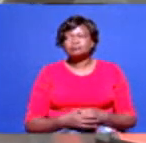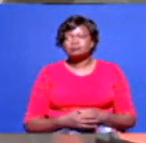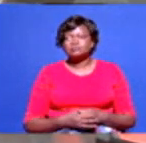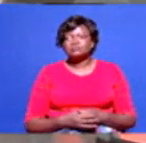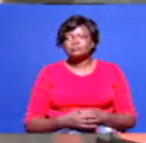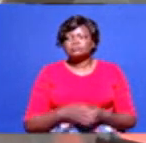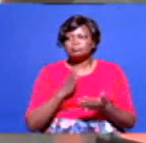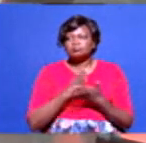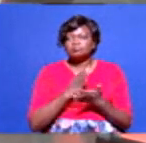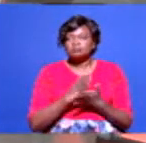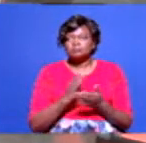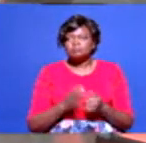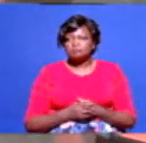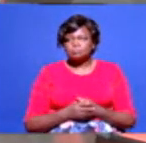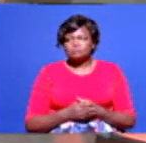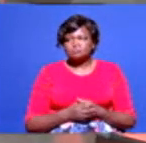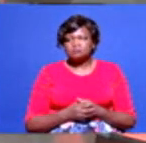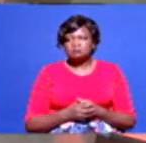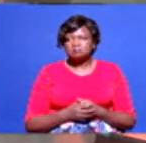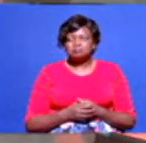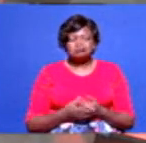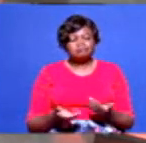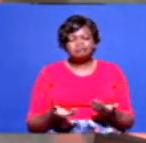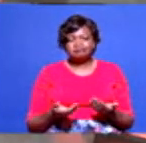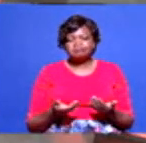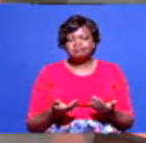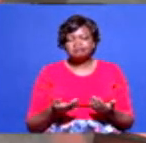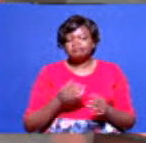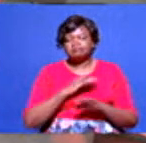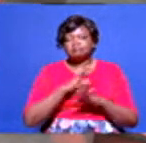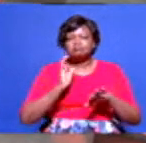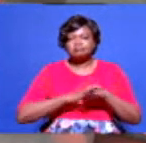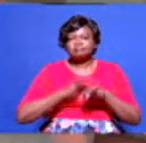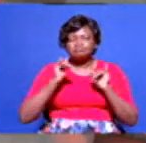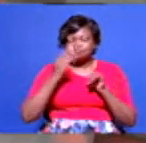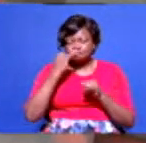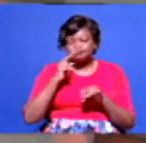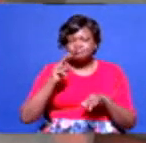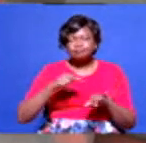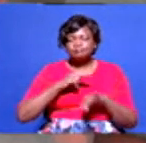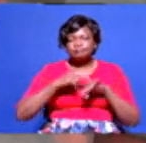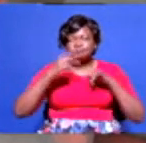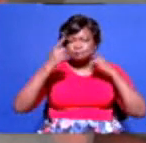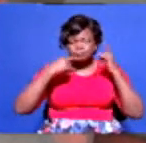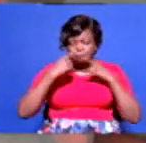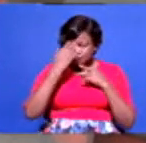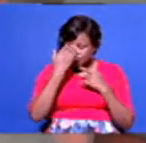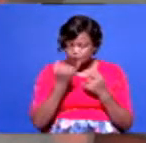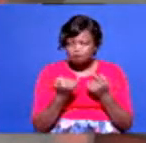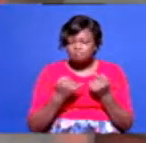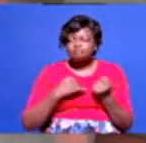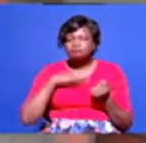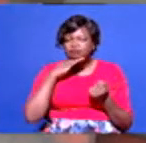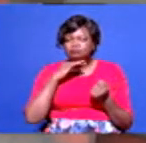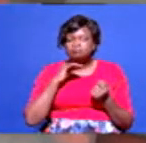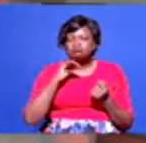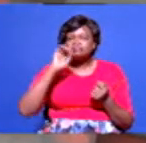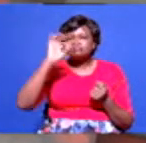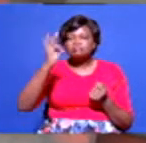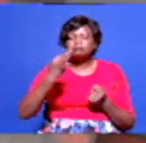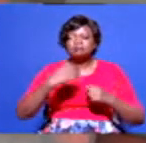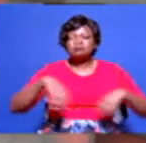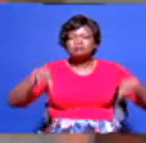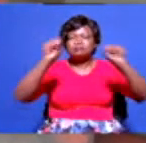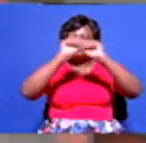well, nothing much to smile about. A nation in mourning following the death of the third president of